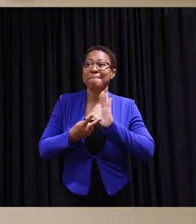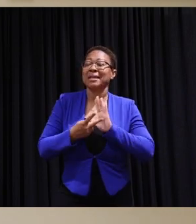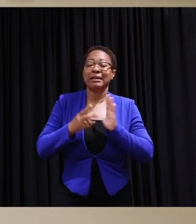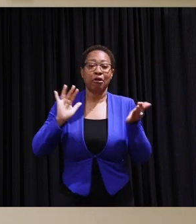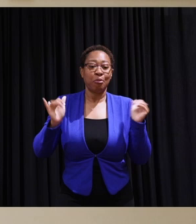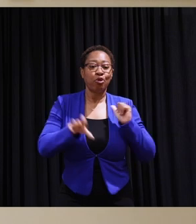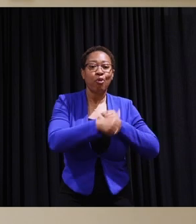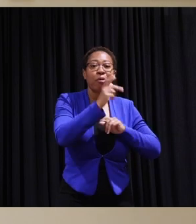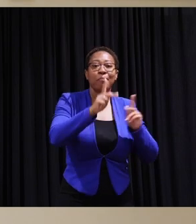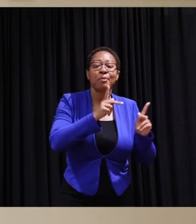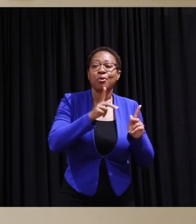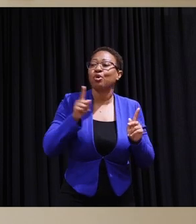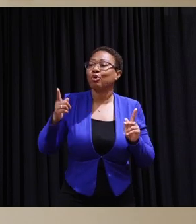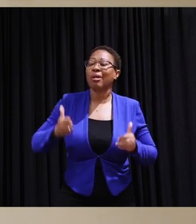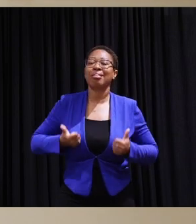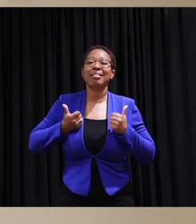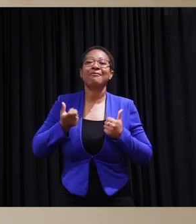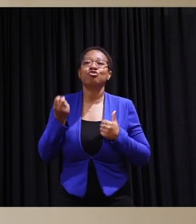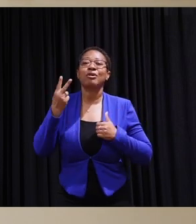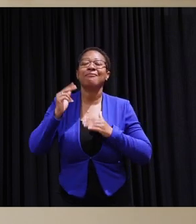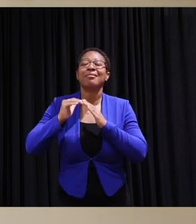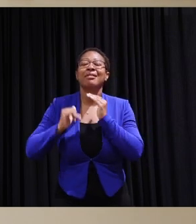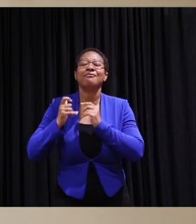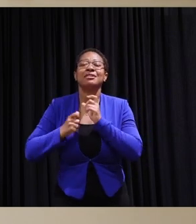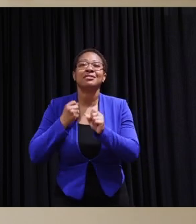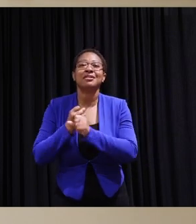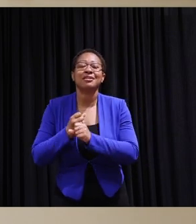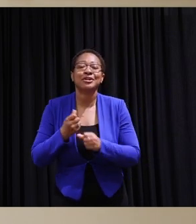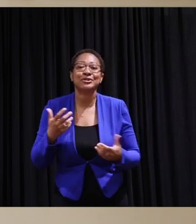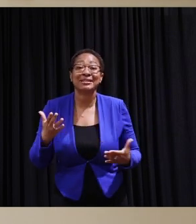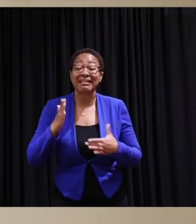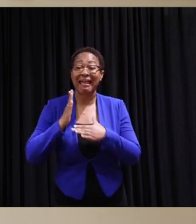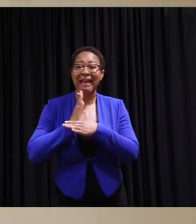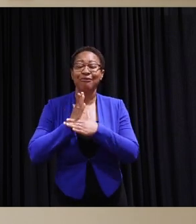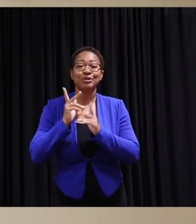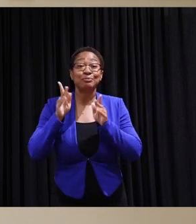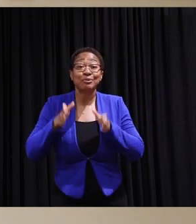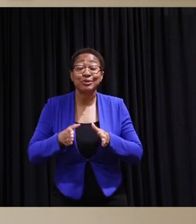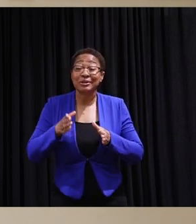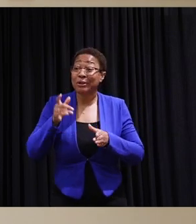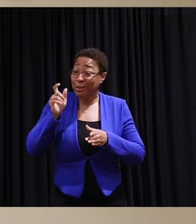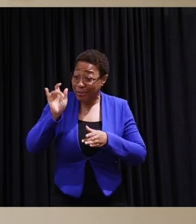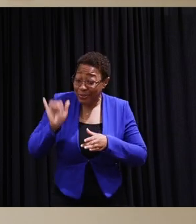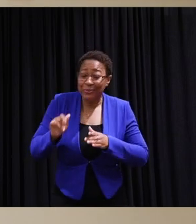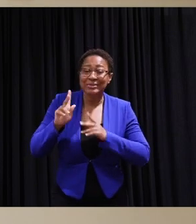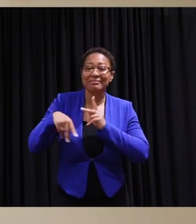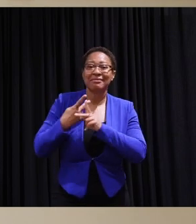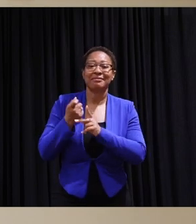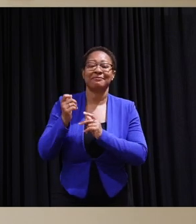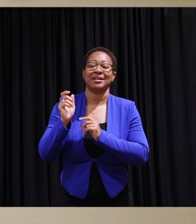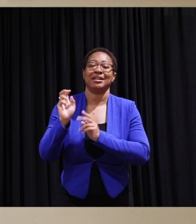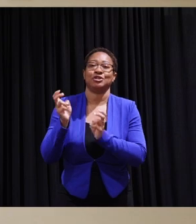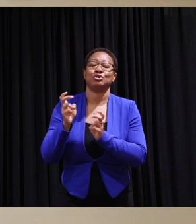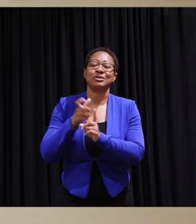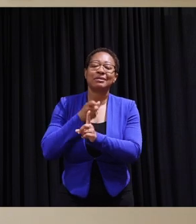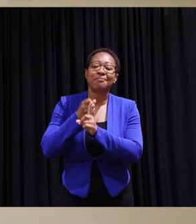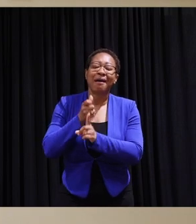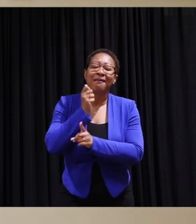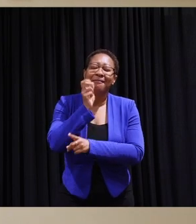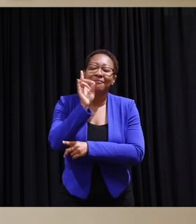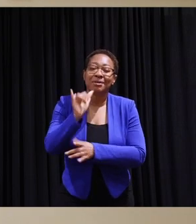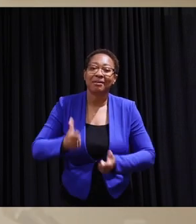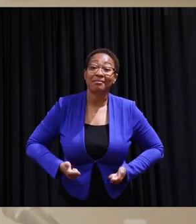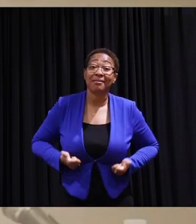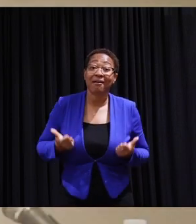less years than the average person. So these are issues that really are impacting everyday lives.